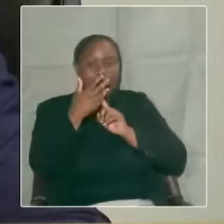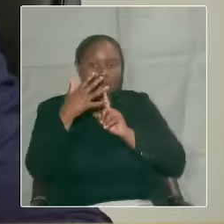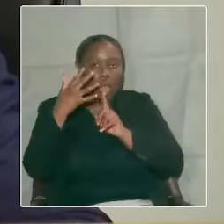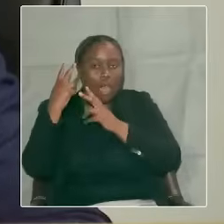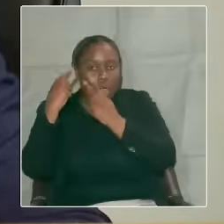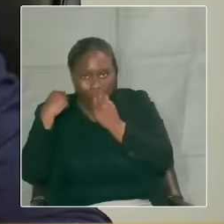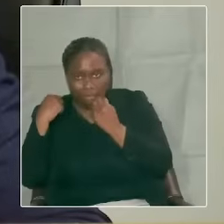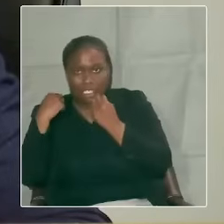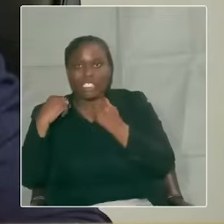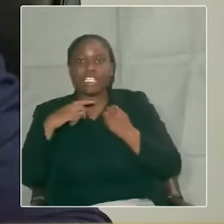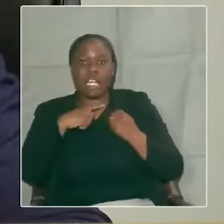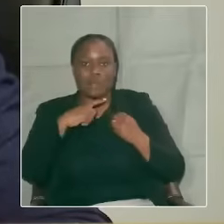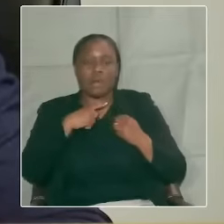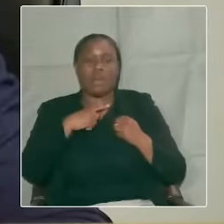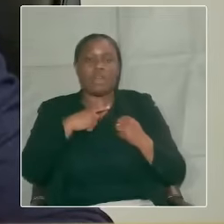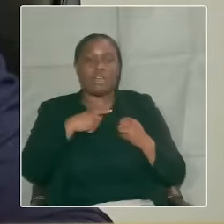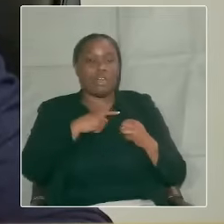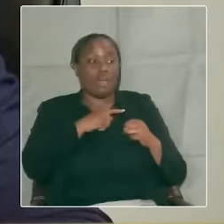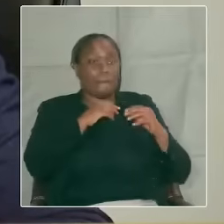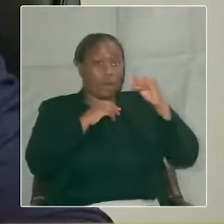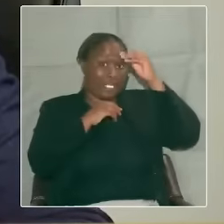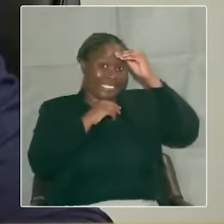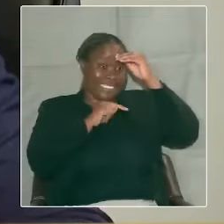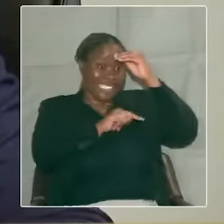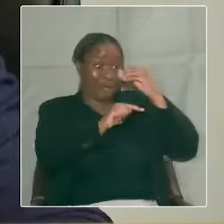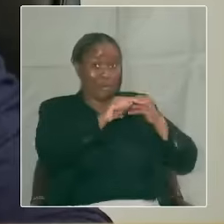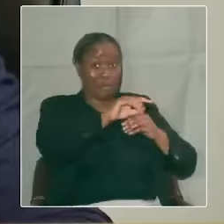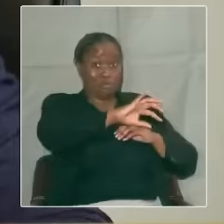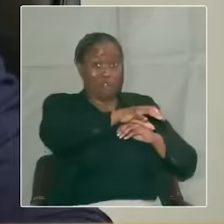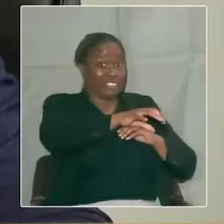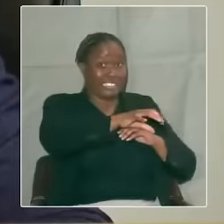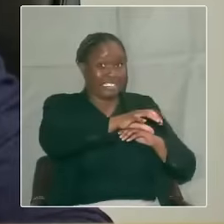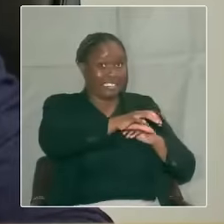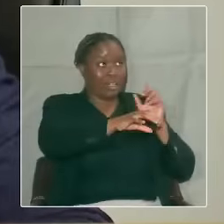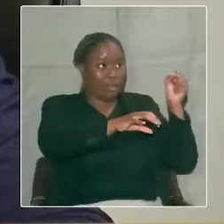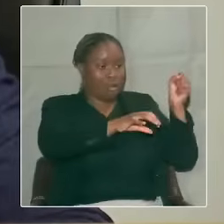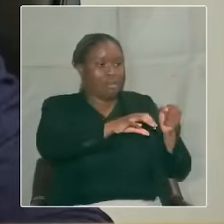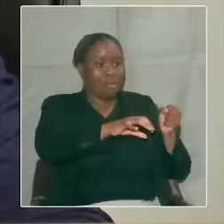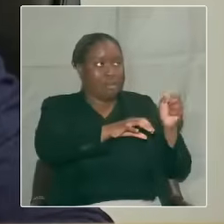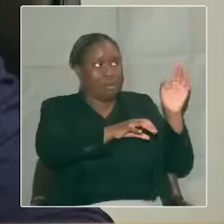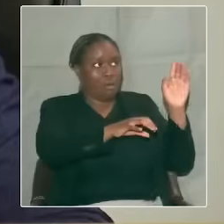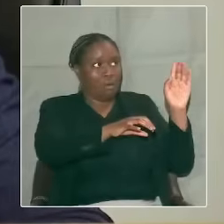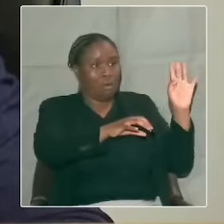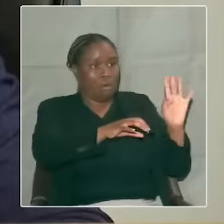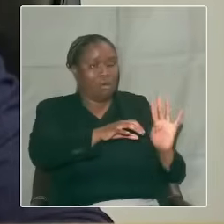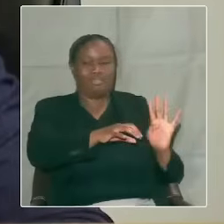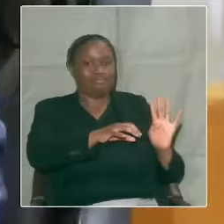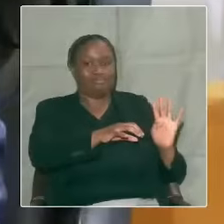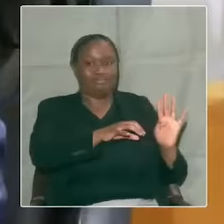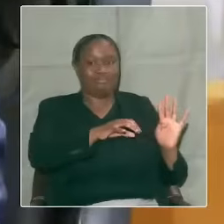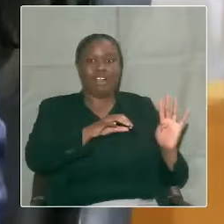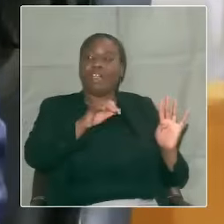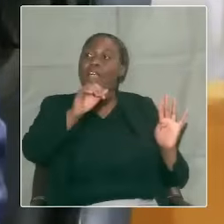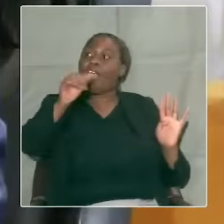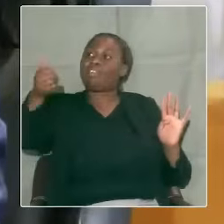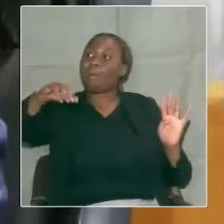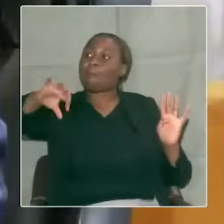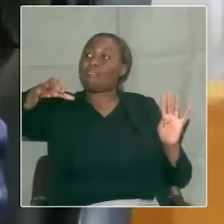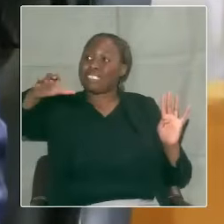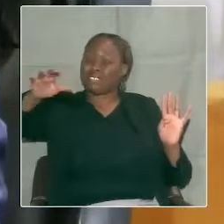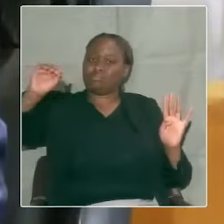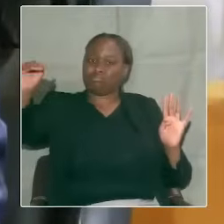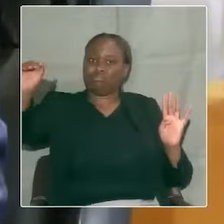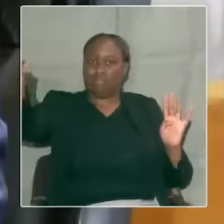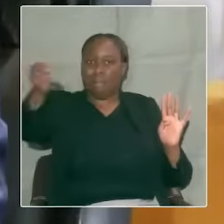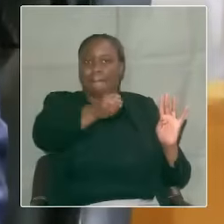from other provinces. We know it's expensive, but it's worth it, because if you use local police, it's